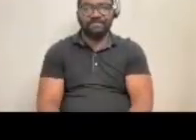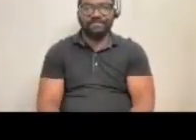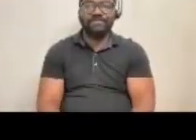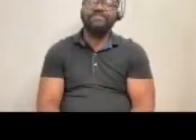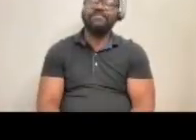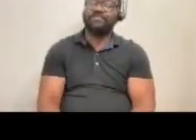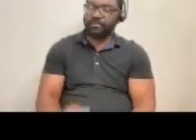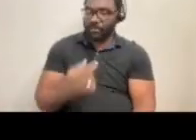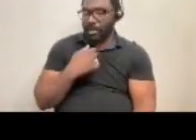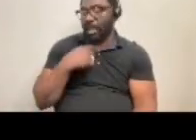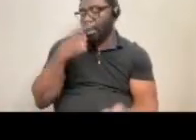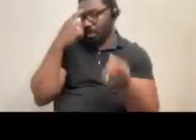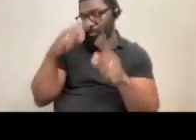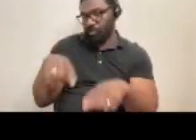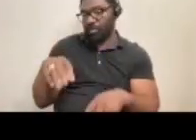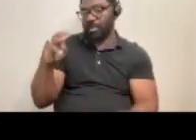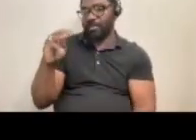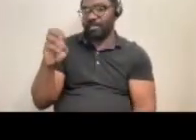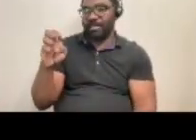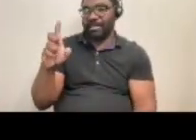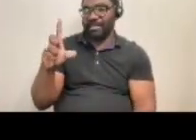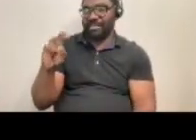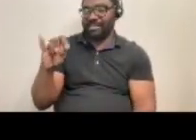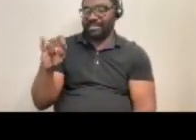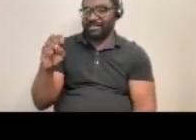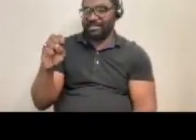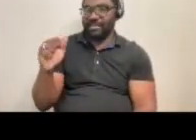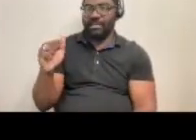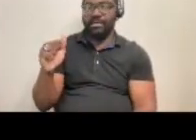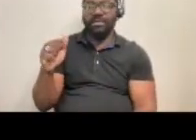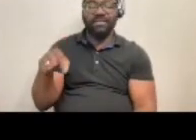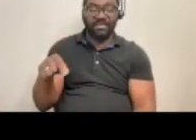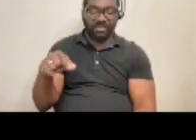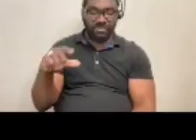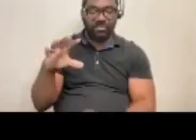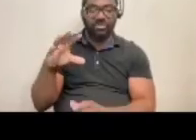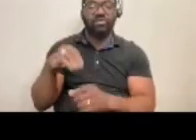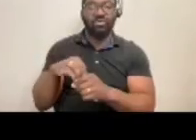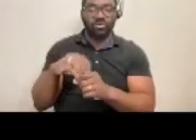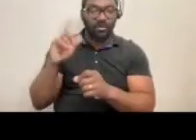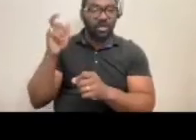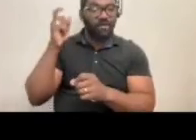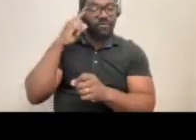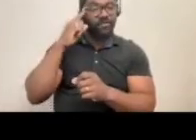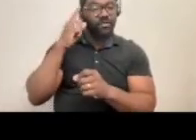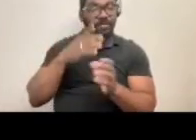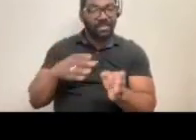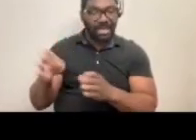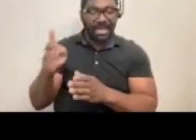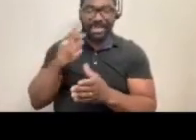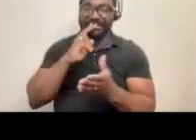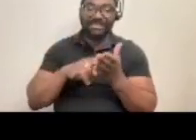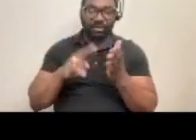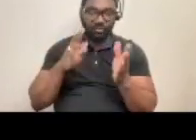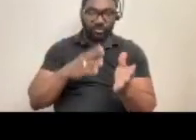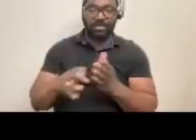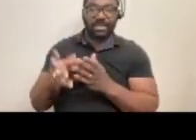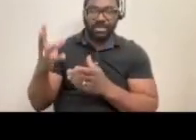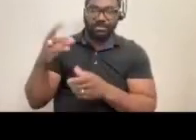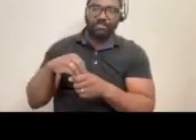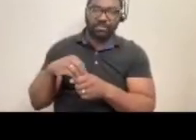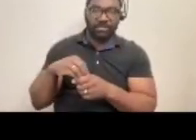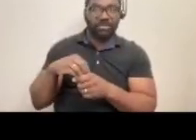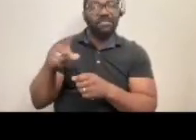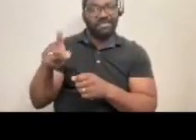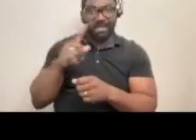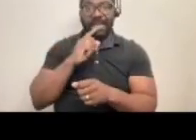in the governor's strategic plan as well as being in the secretary's strategic plan, which does actually support it and drive it